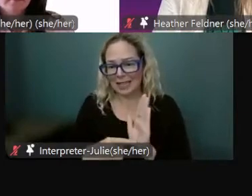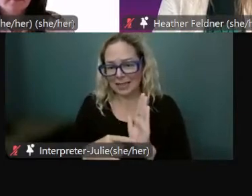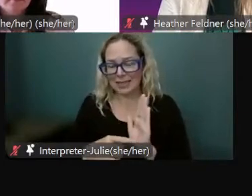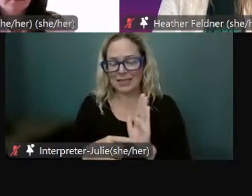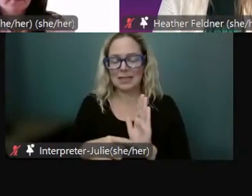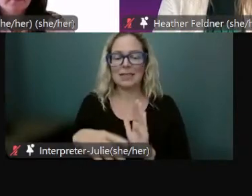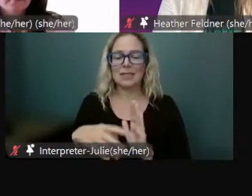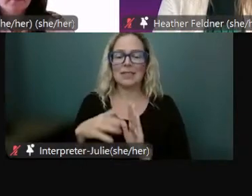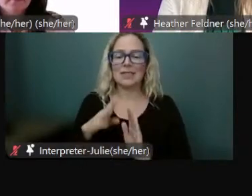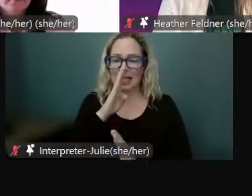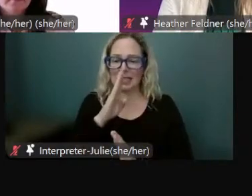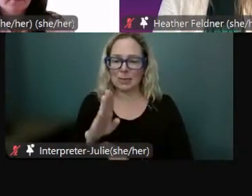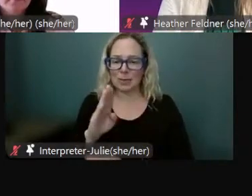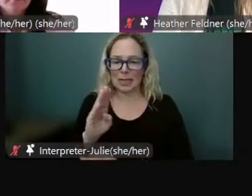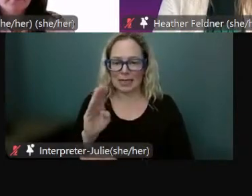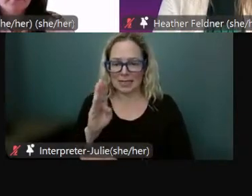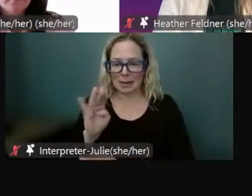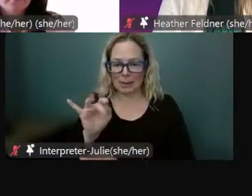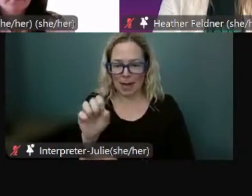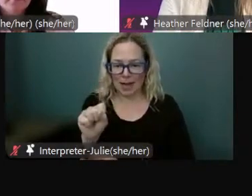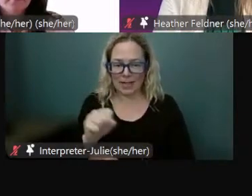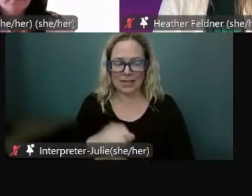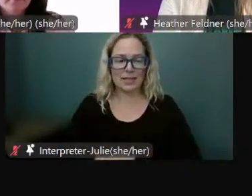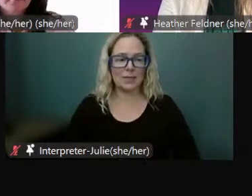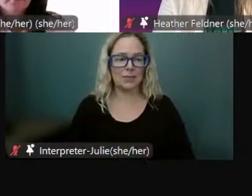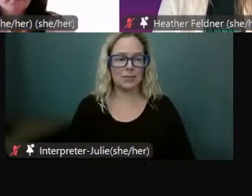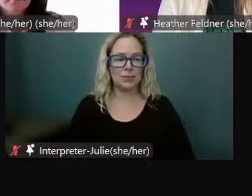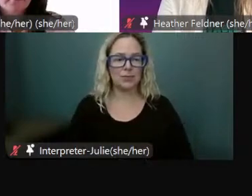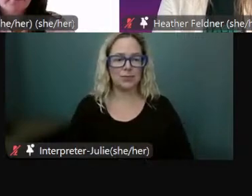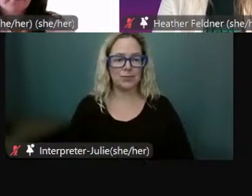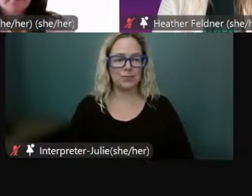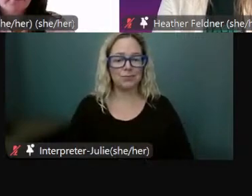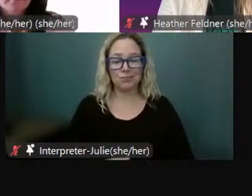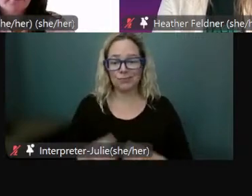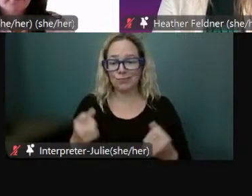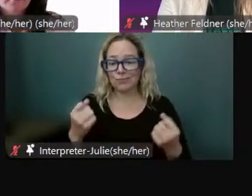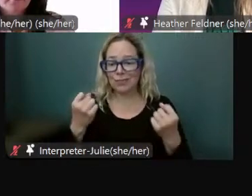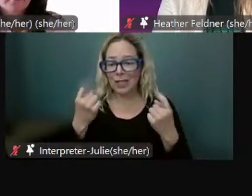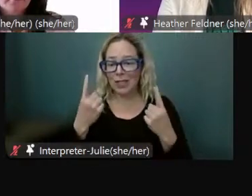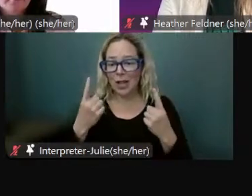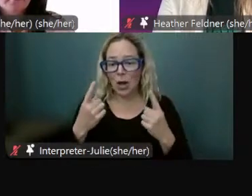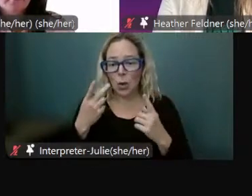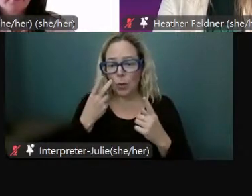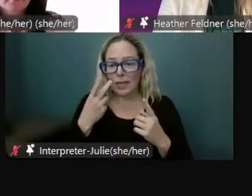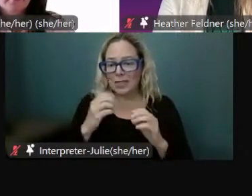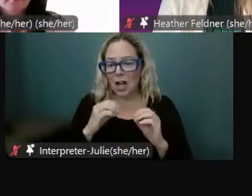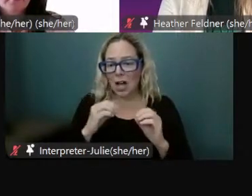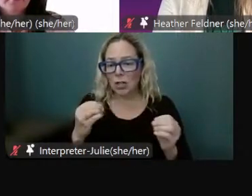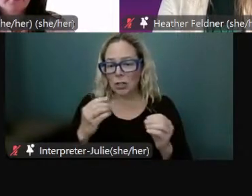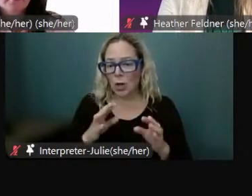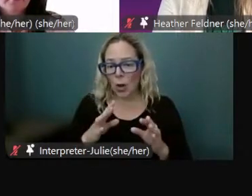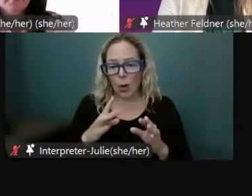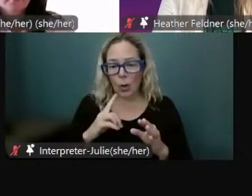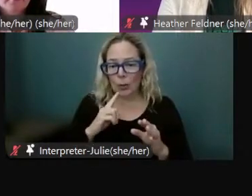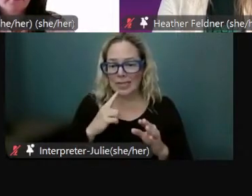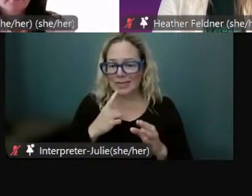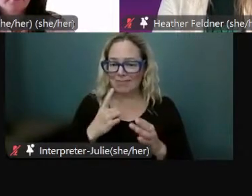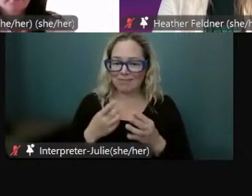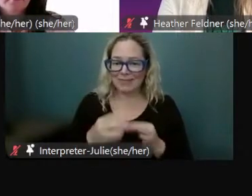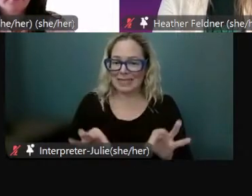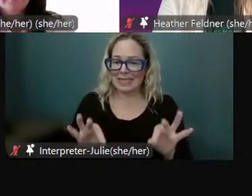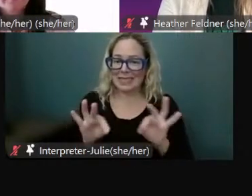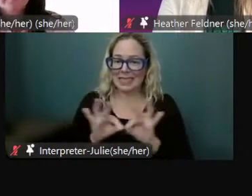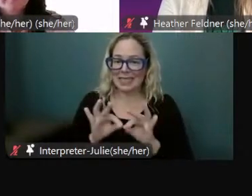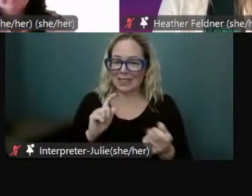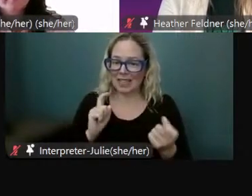However, we saw no significant change in implicit bias after exposure to our curriculum, whether that